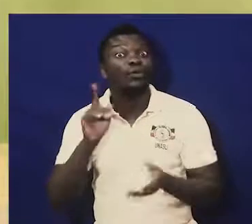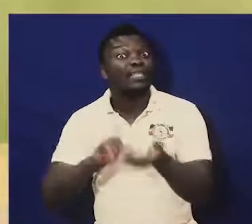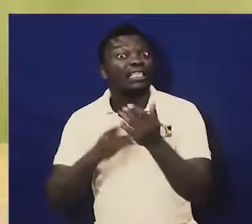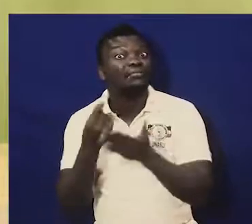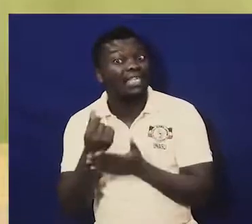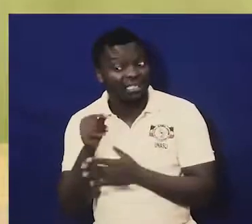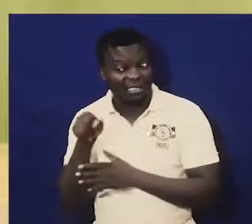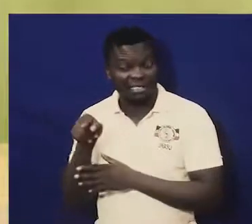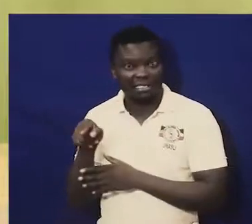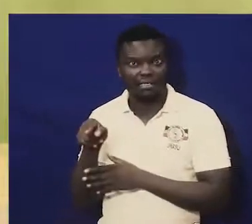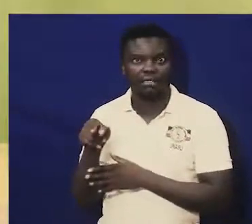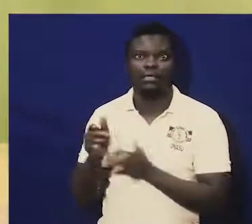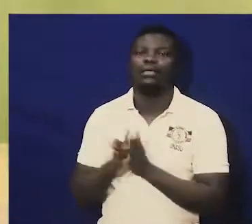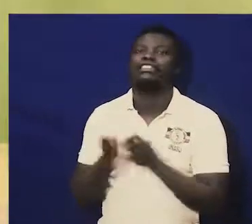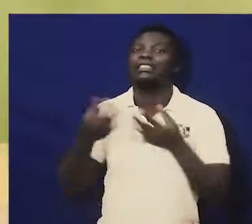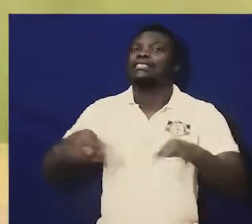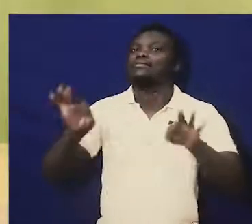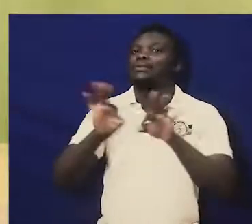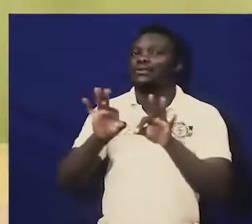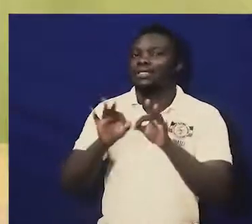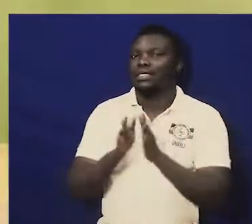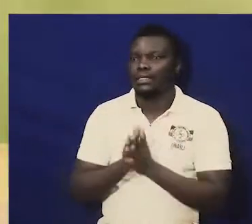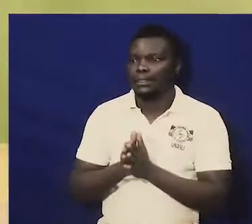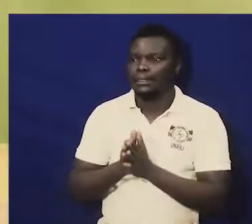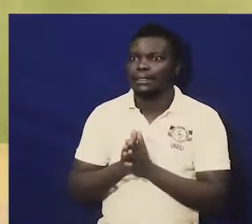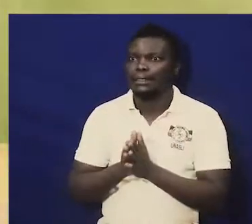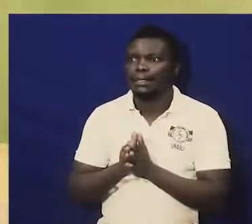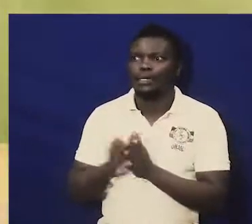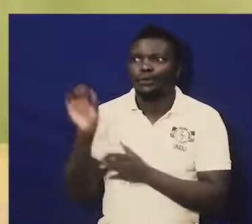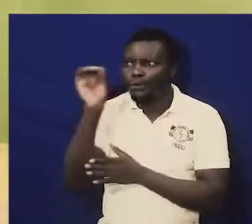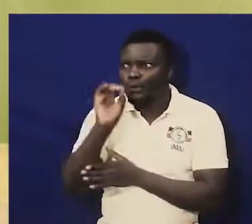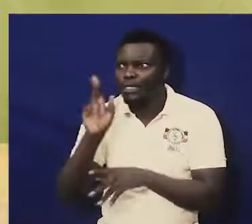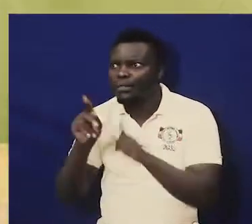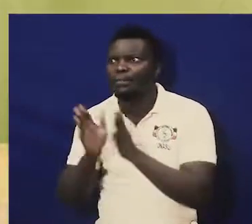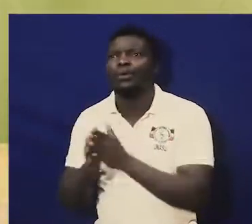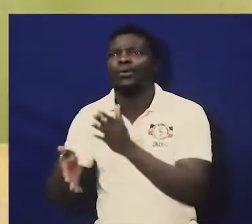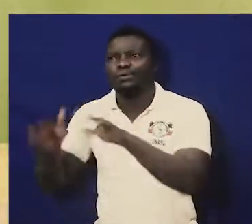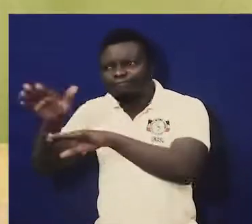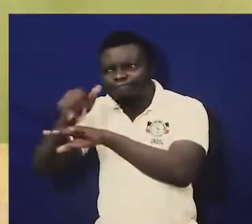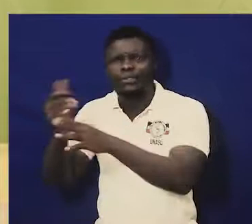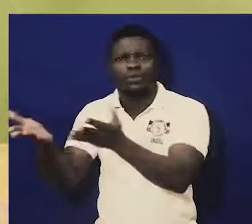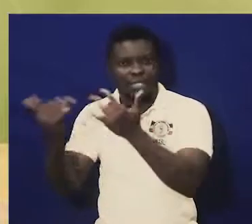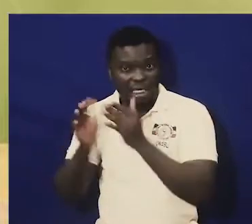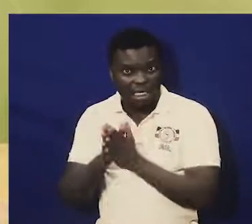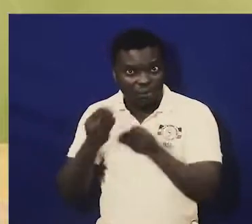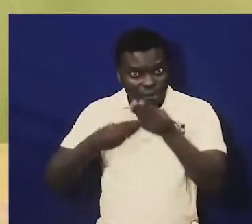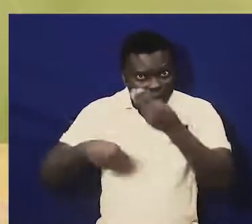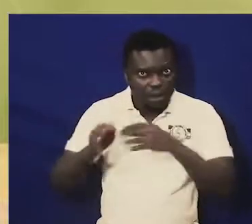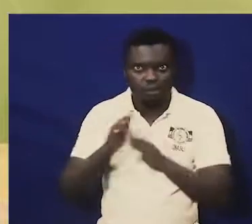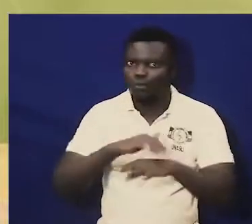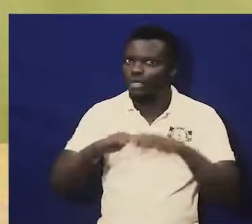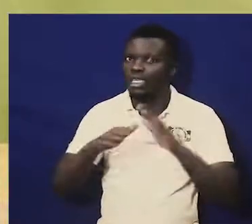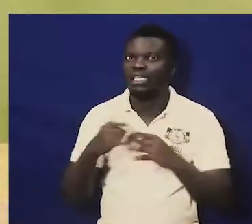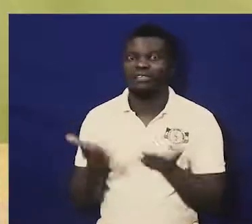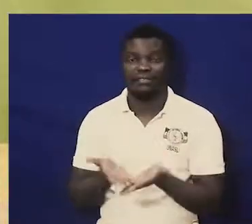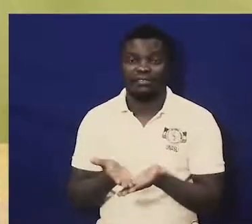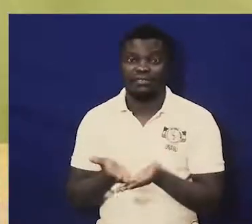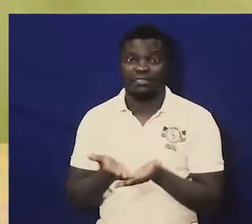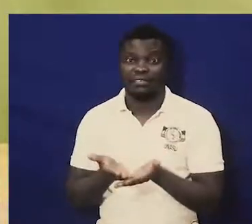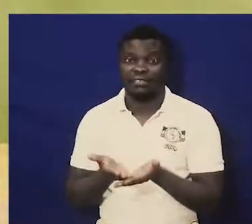little money out of it, then it's important that you sell them off such that you do not lose everything.